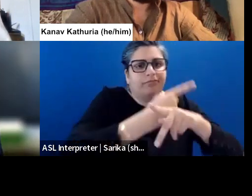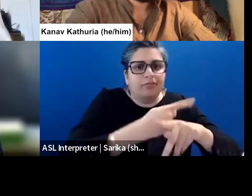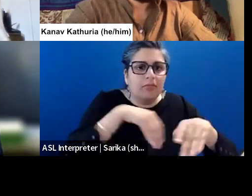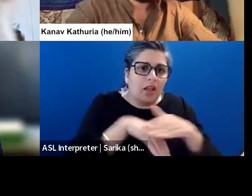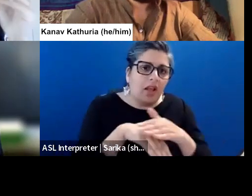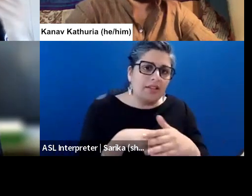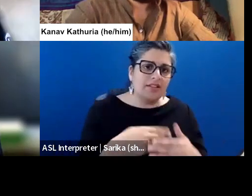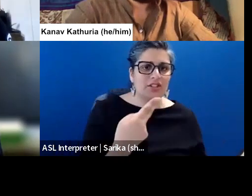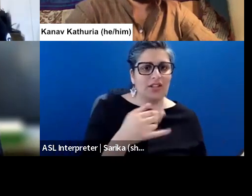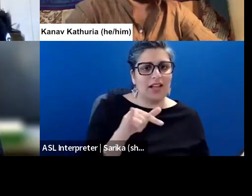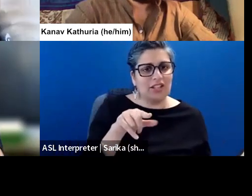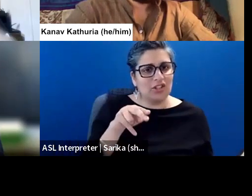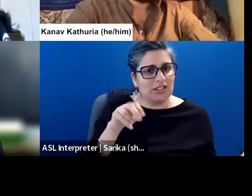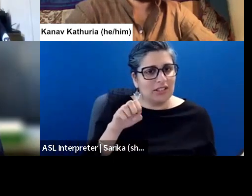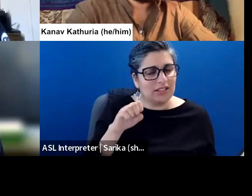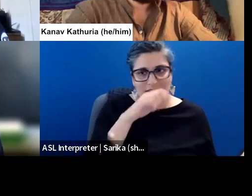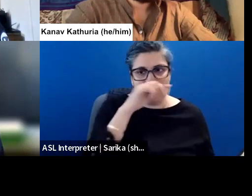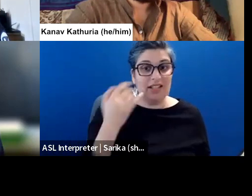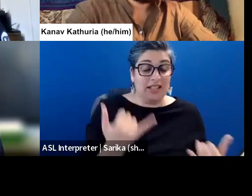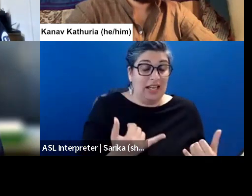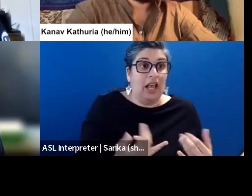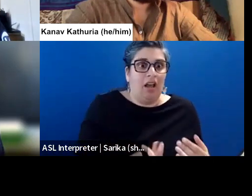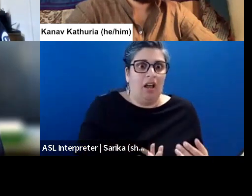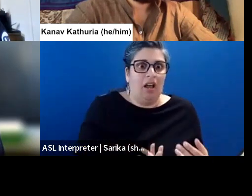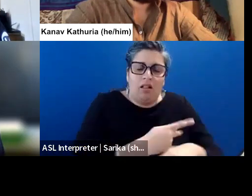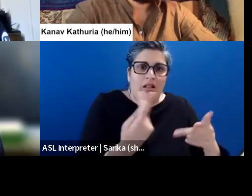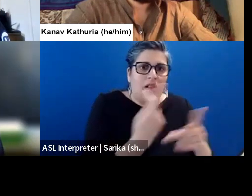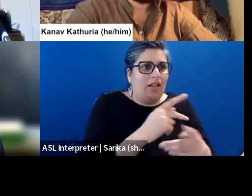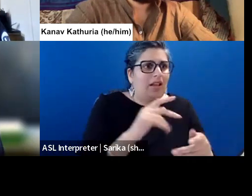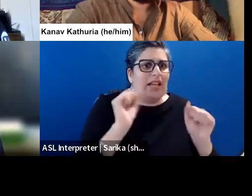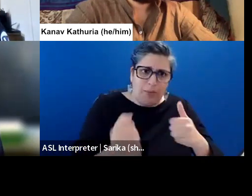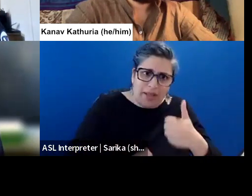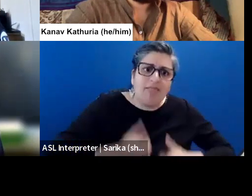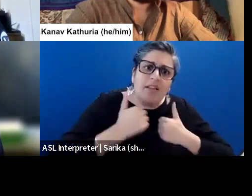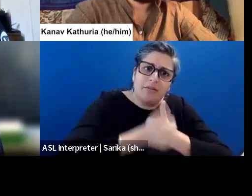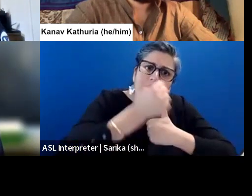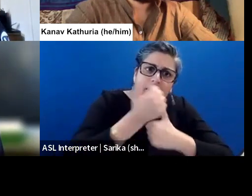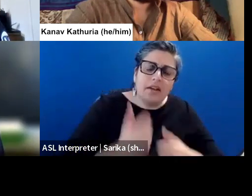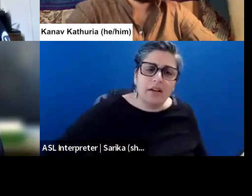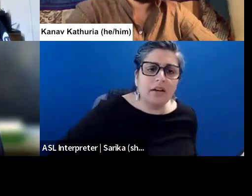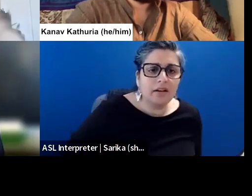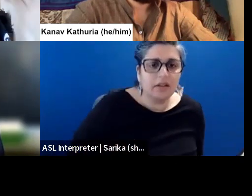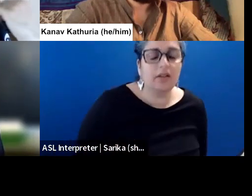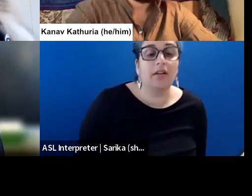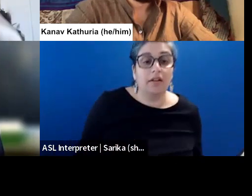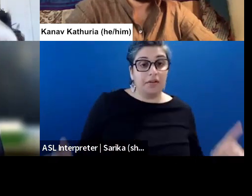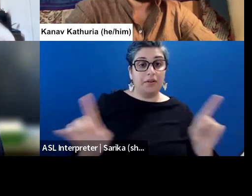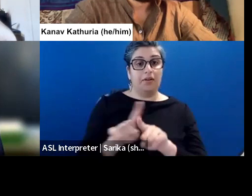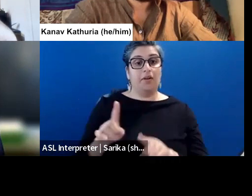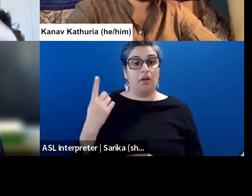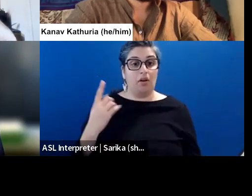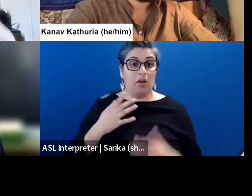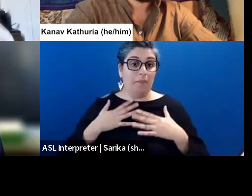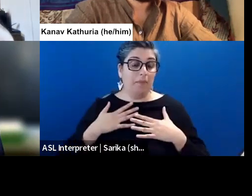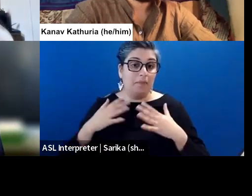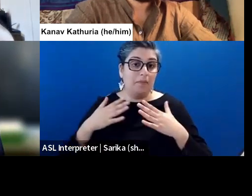And where now that's going to be even deadlier than it has been. And then there's also one of my clients who was arrested